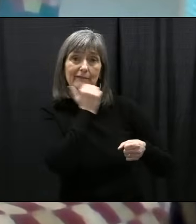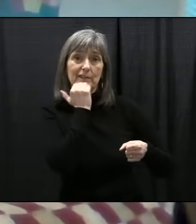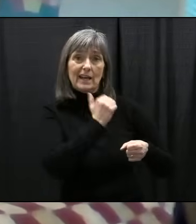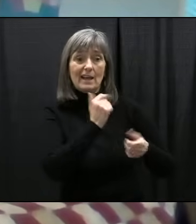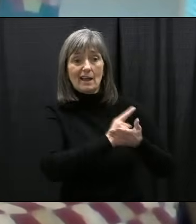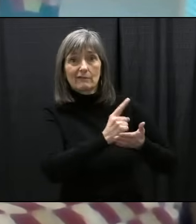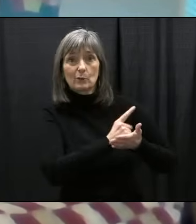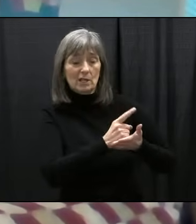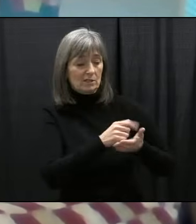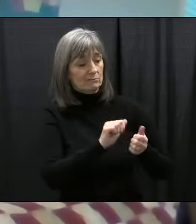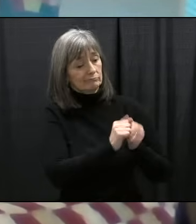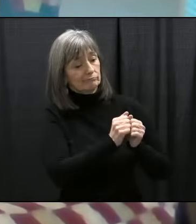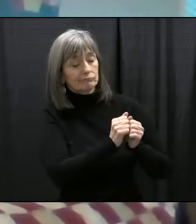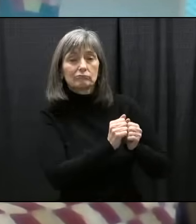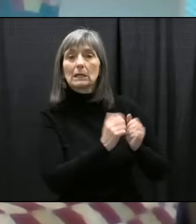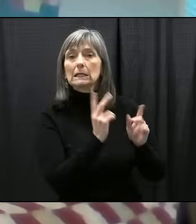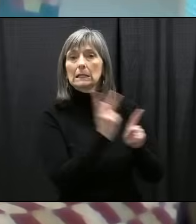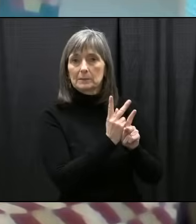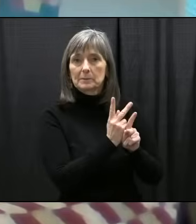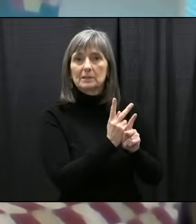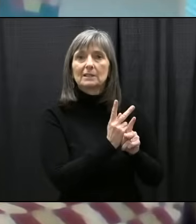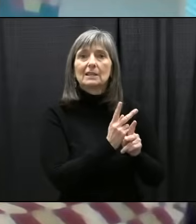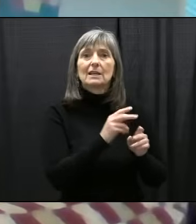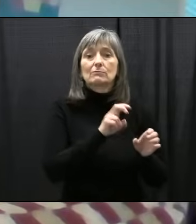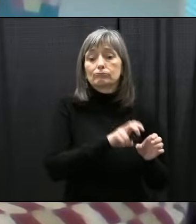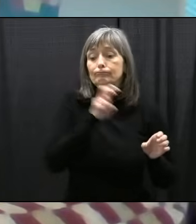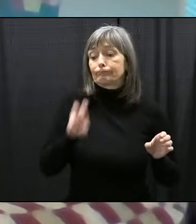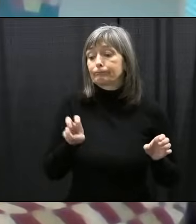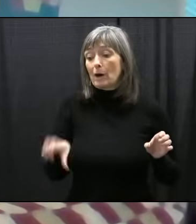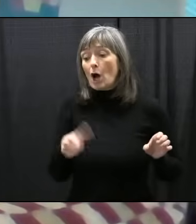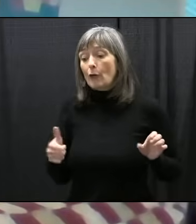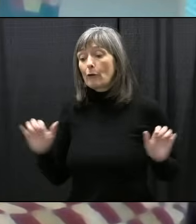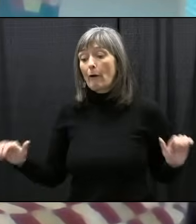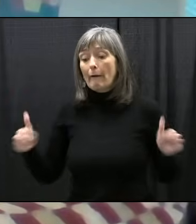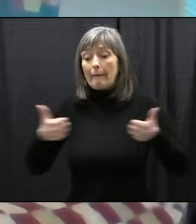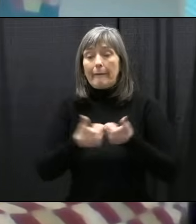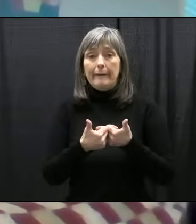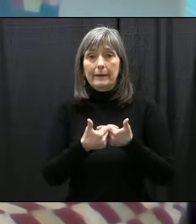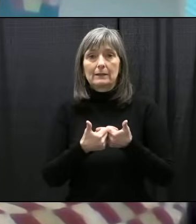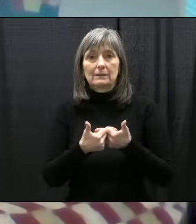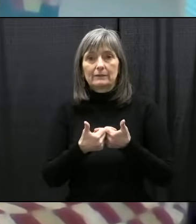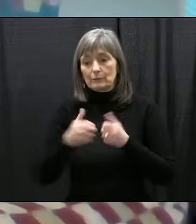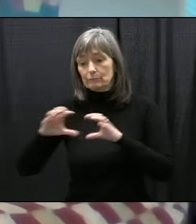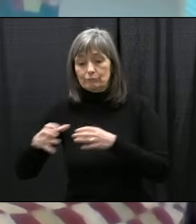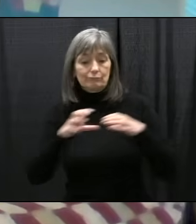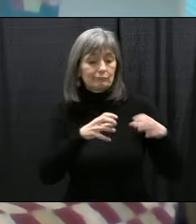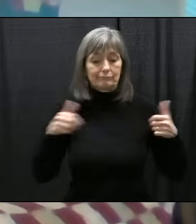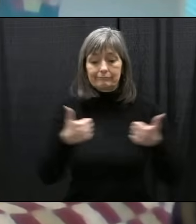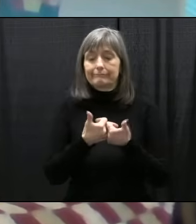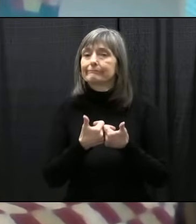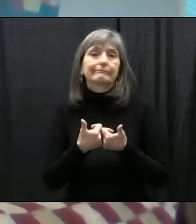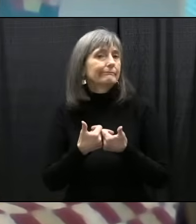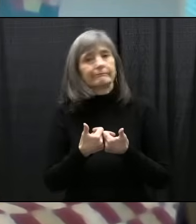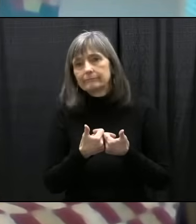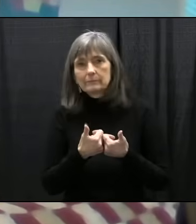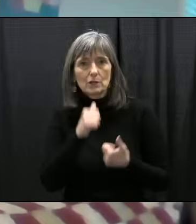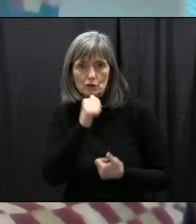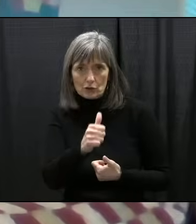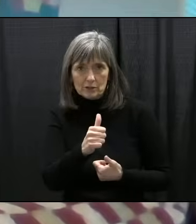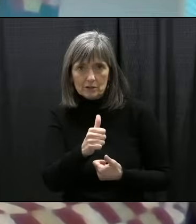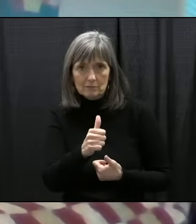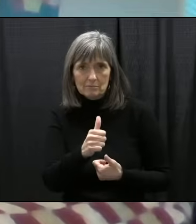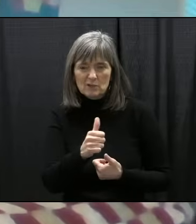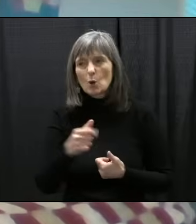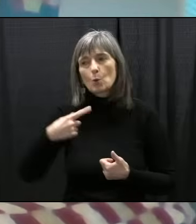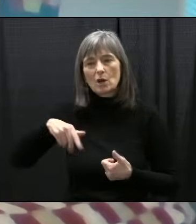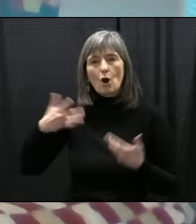sporting region is, and I think discussions have happened to